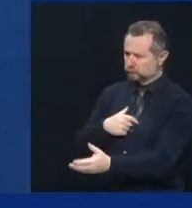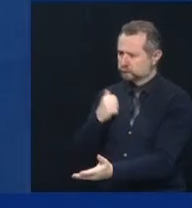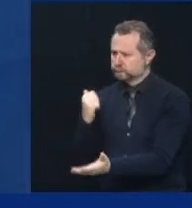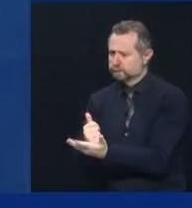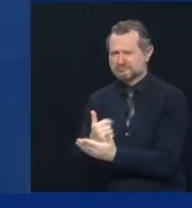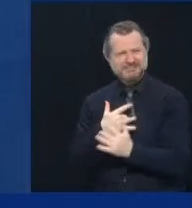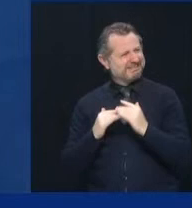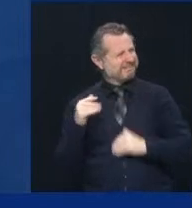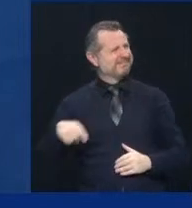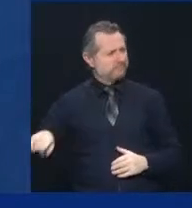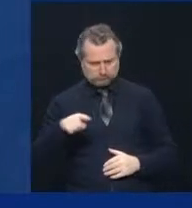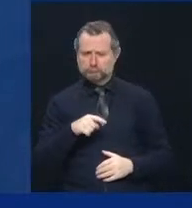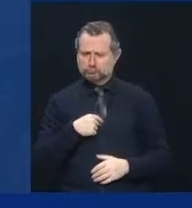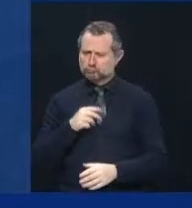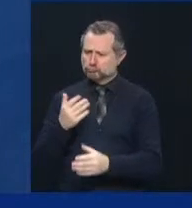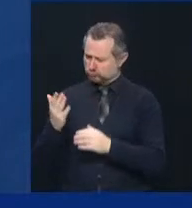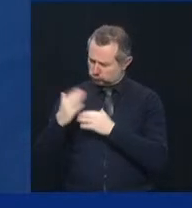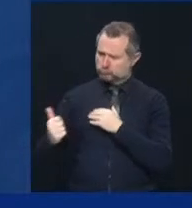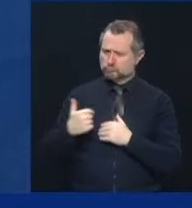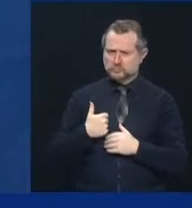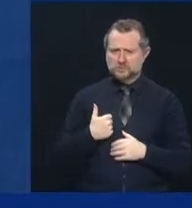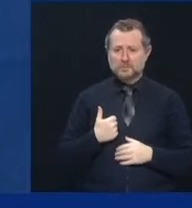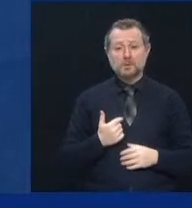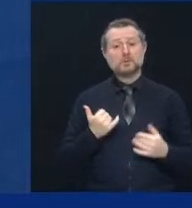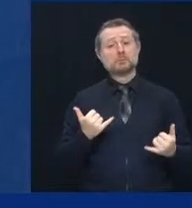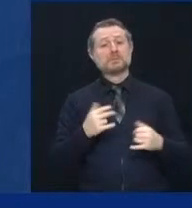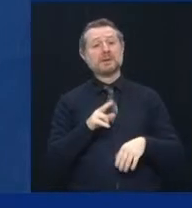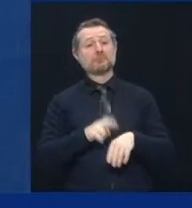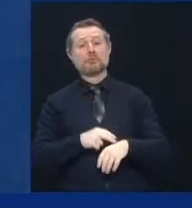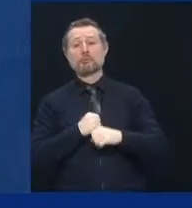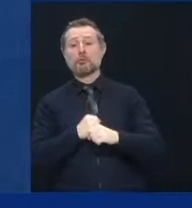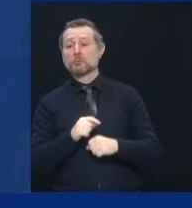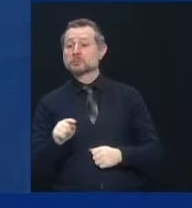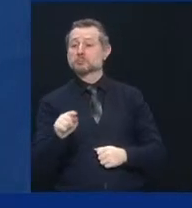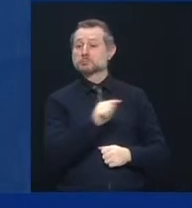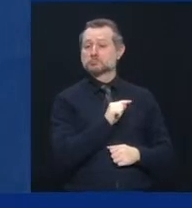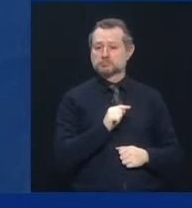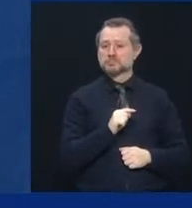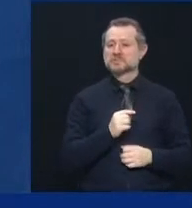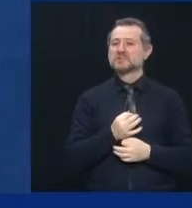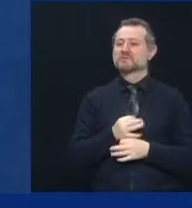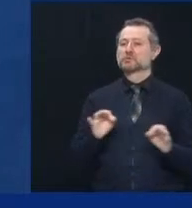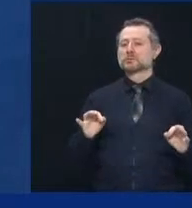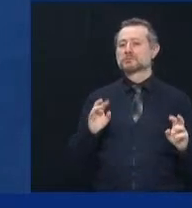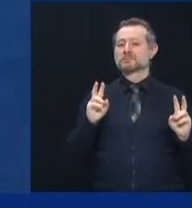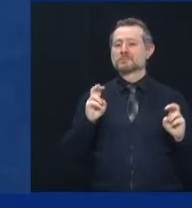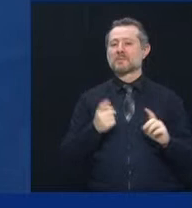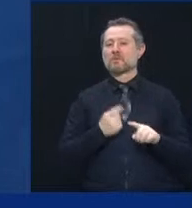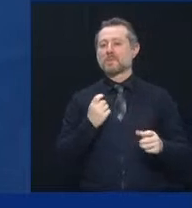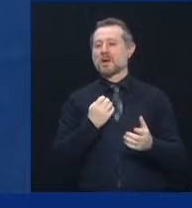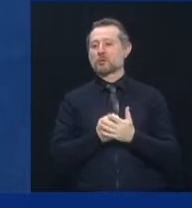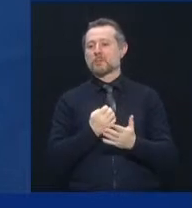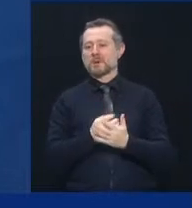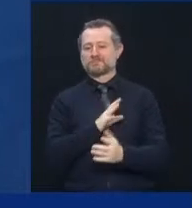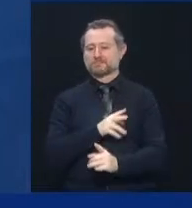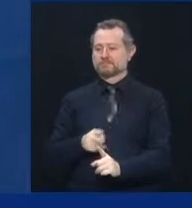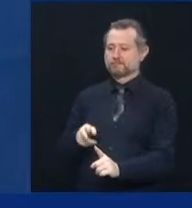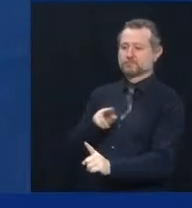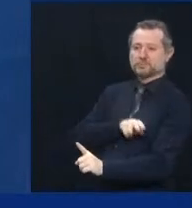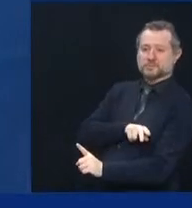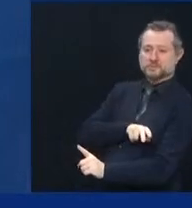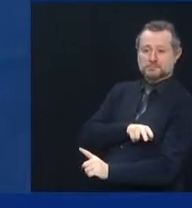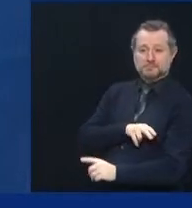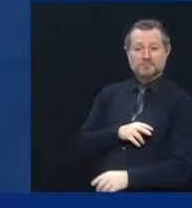especially now that the National Guard has been freed up from an economic point of view. National Guard is great